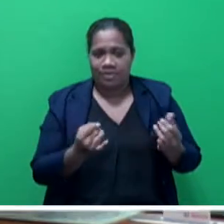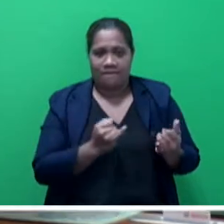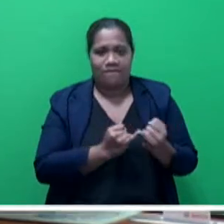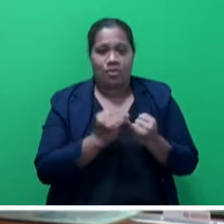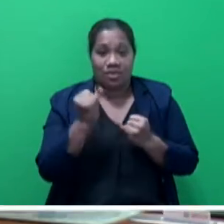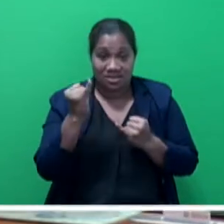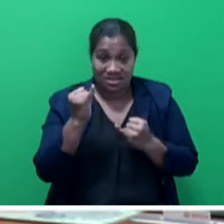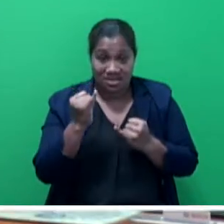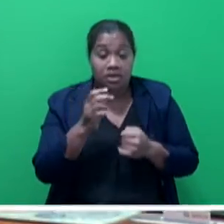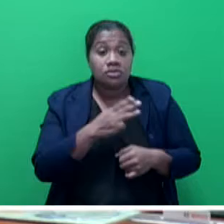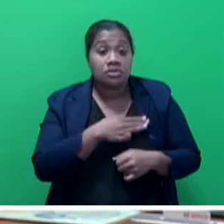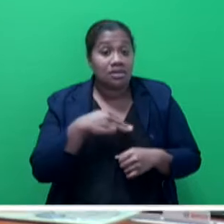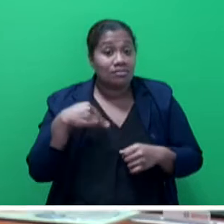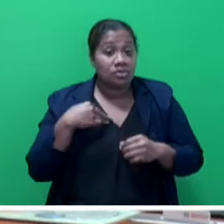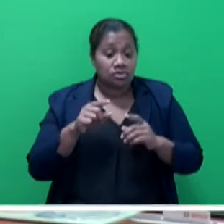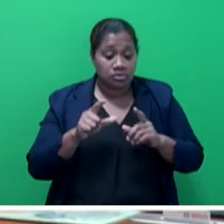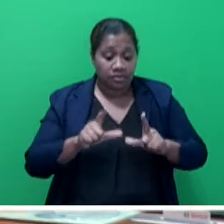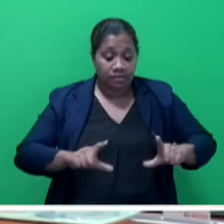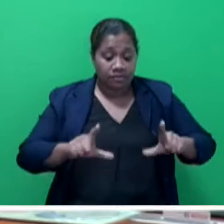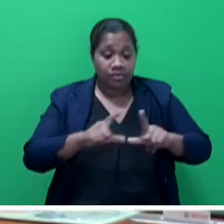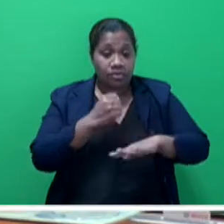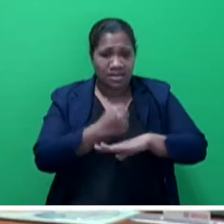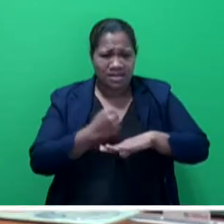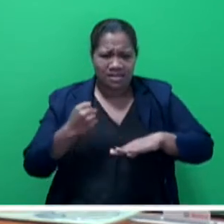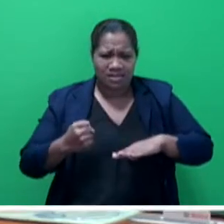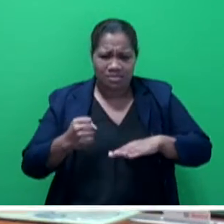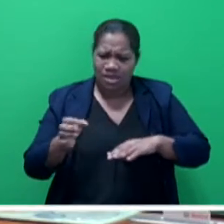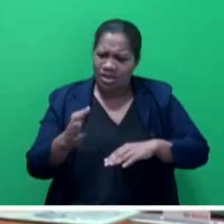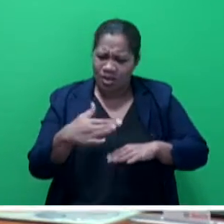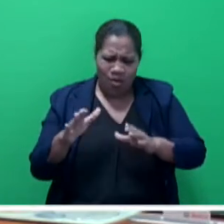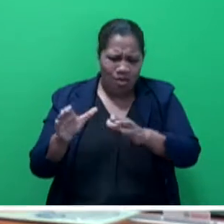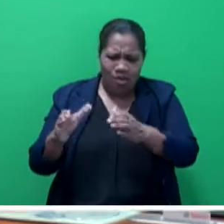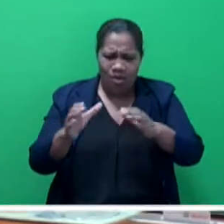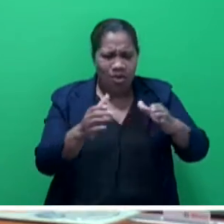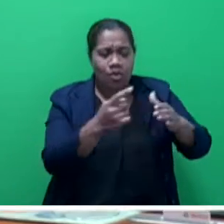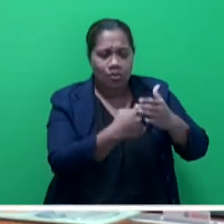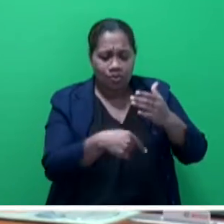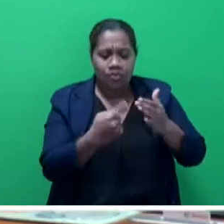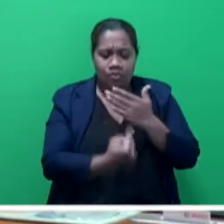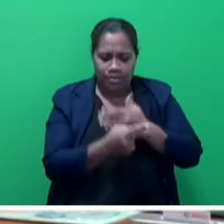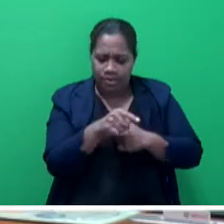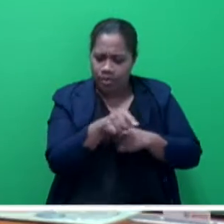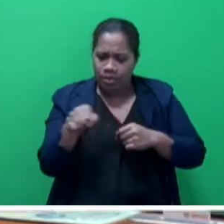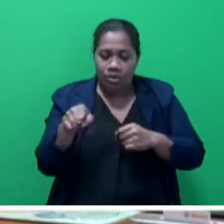The Ministry of Local Government and all municipal councils were guided